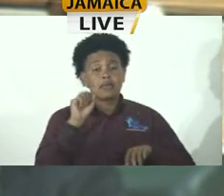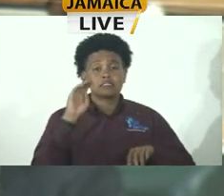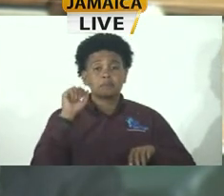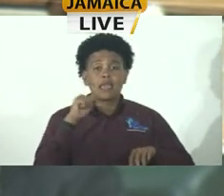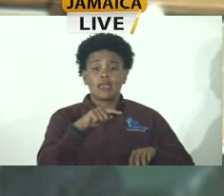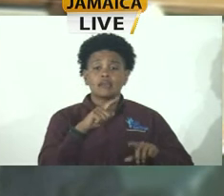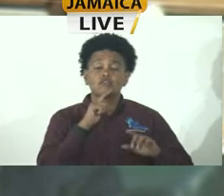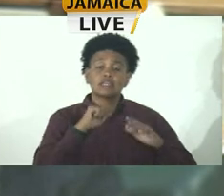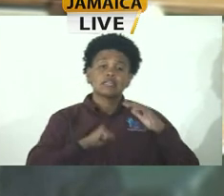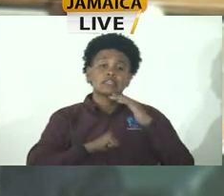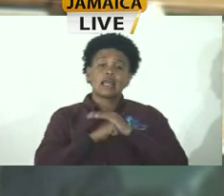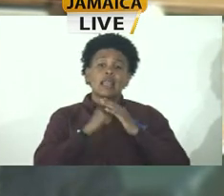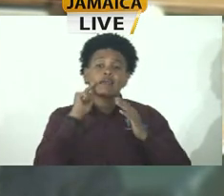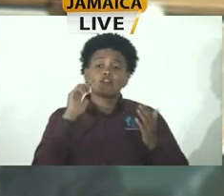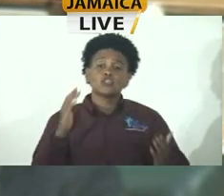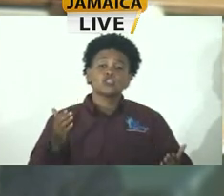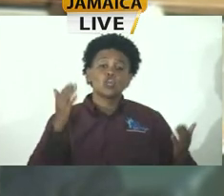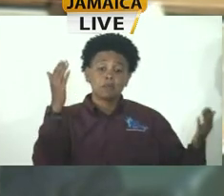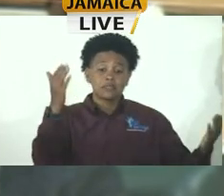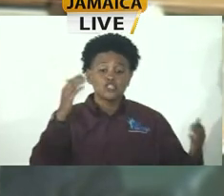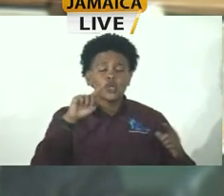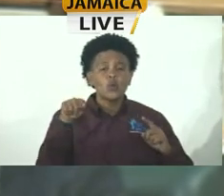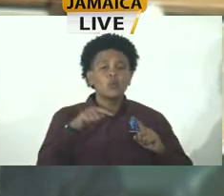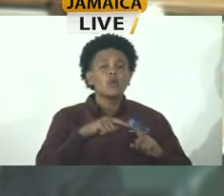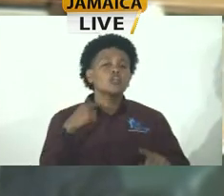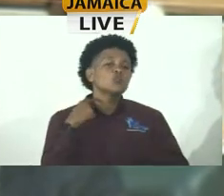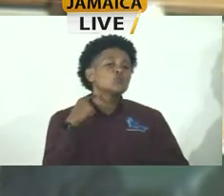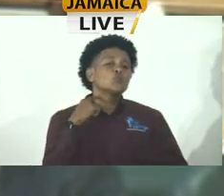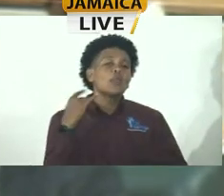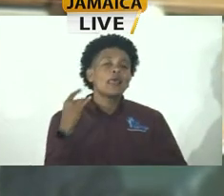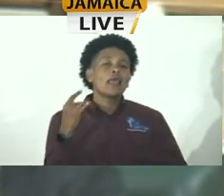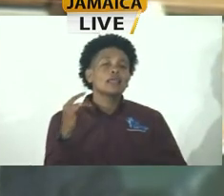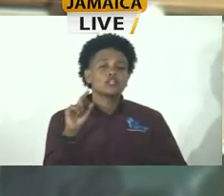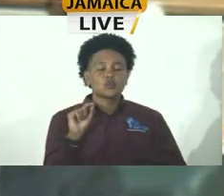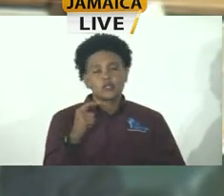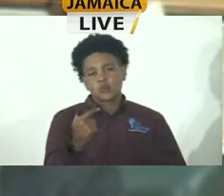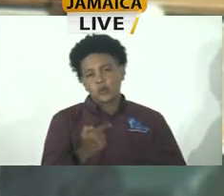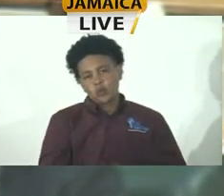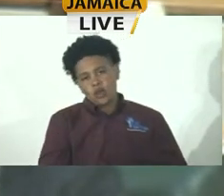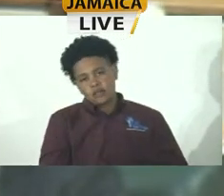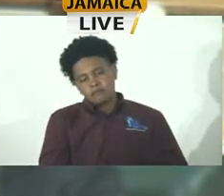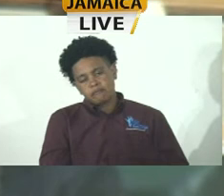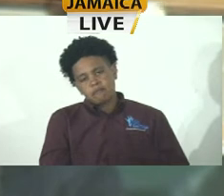the deadline for submission is uh june 18 2021.